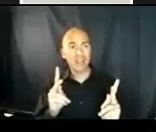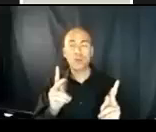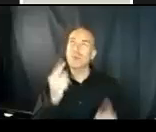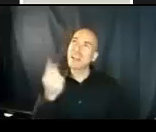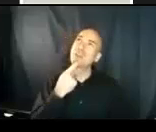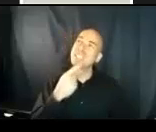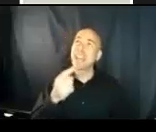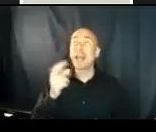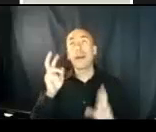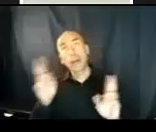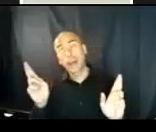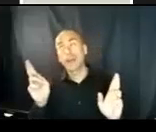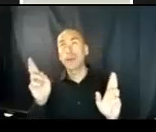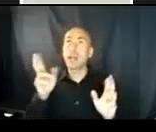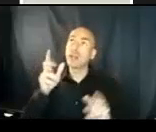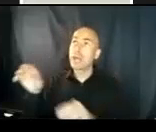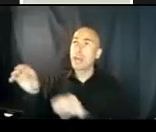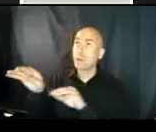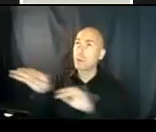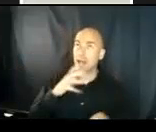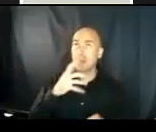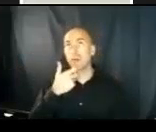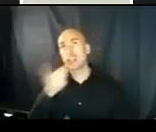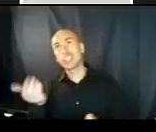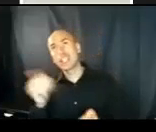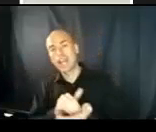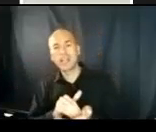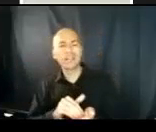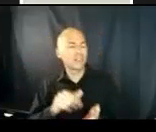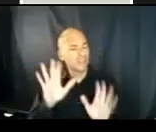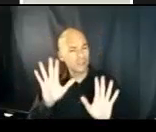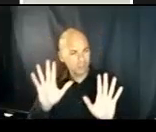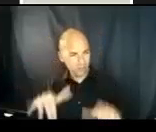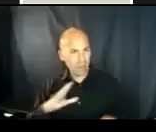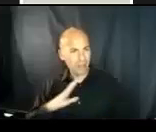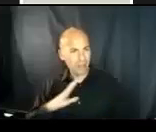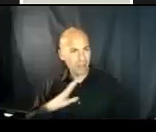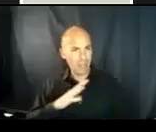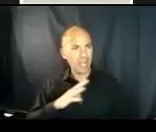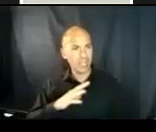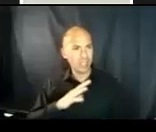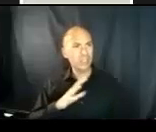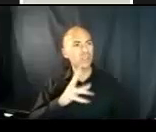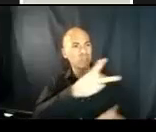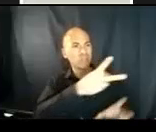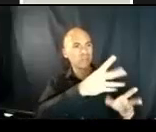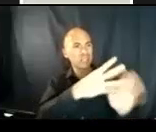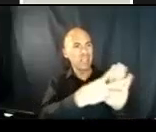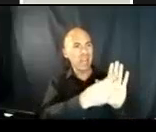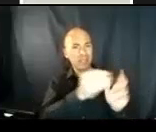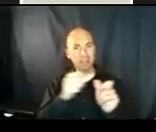that you can copy and paste when you build your lessons. You can do those things and make your time more efficiently when you're